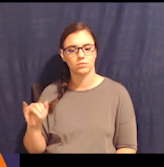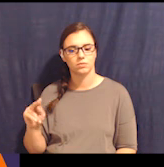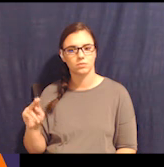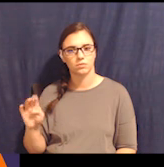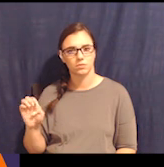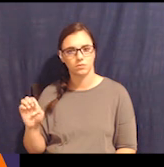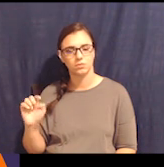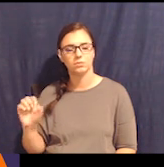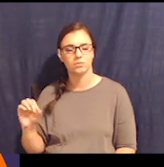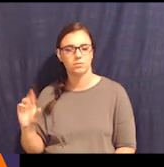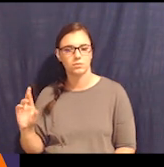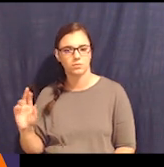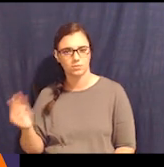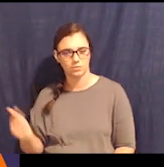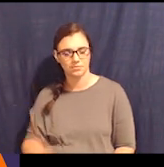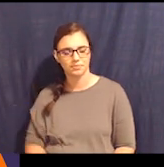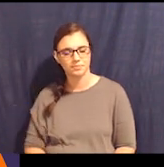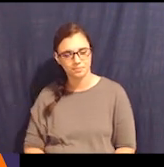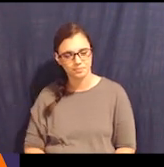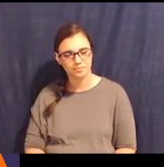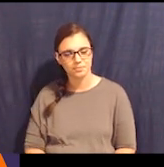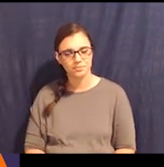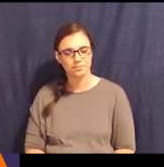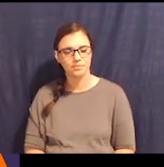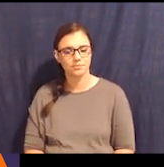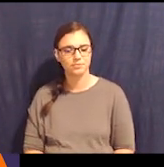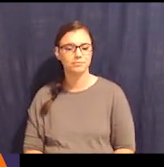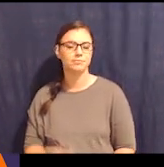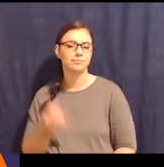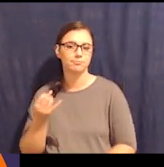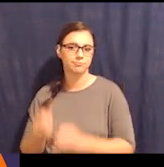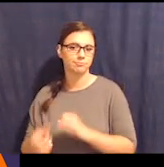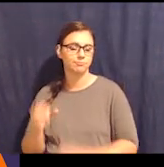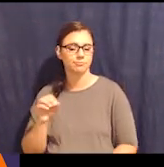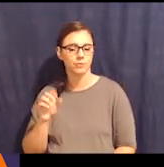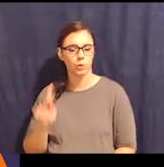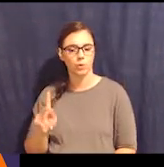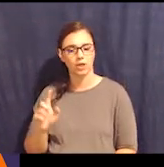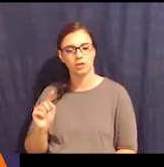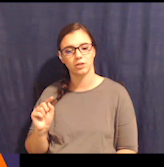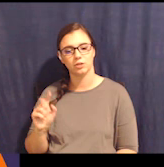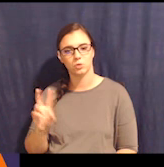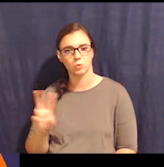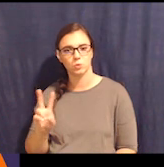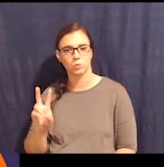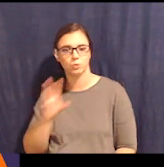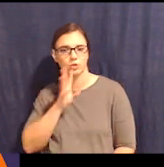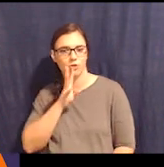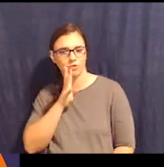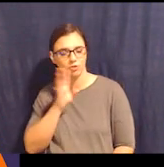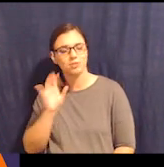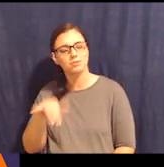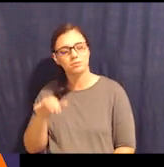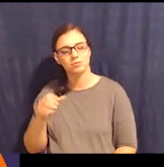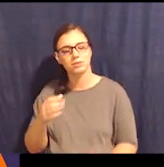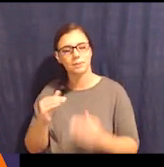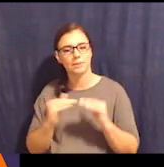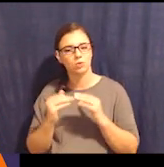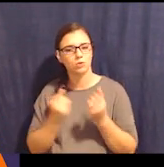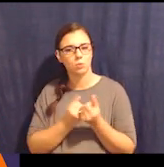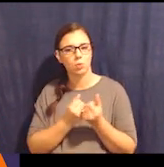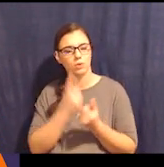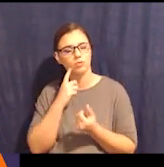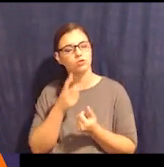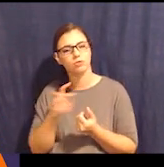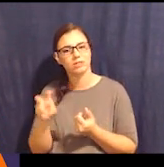Finally, there is OK to Talk, which is a peer support group for transition-age youth ages 16 through